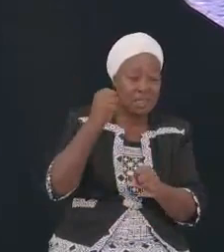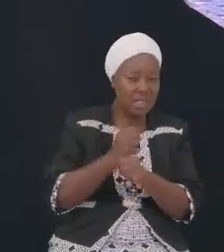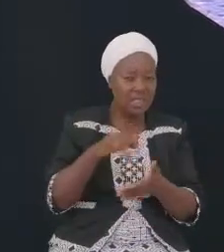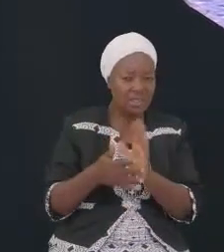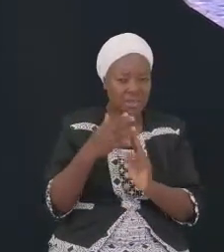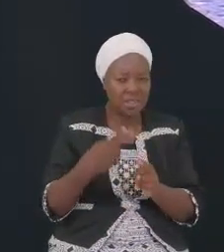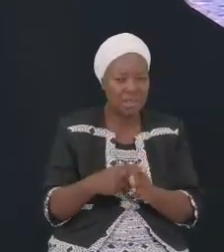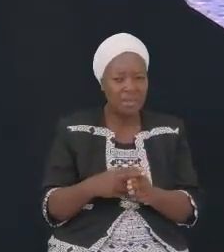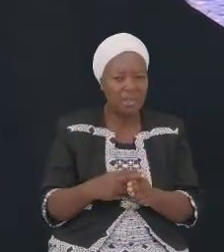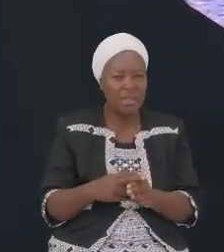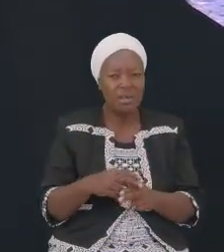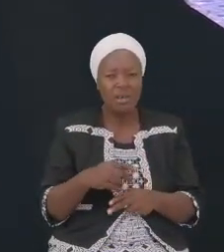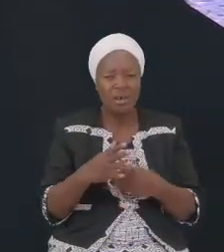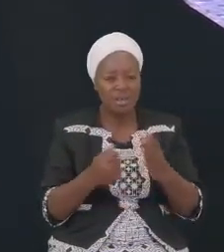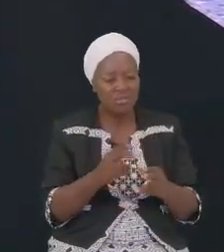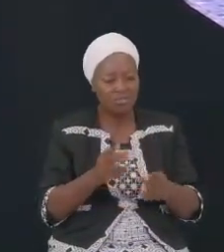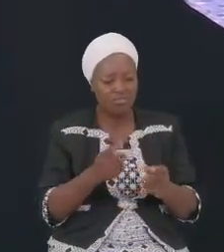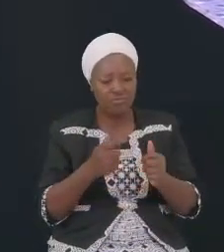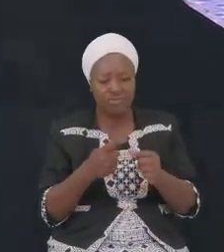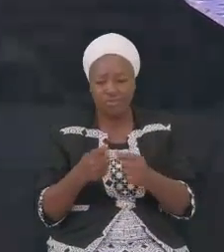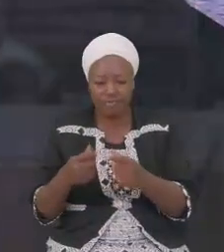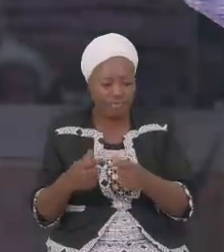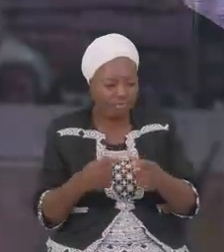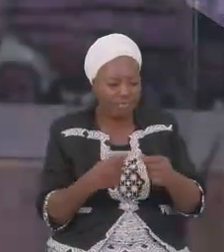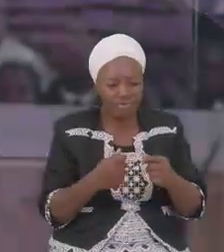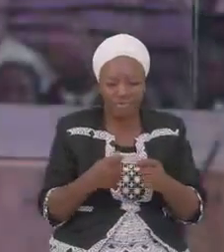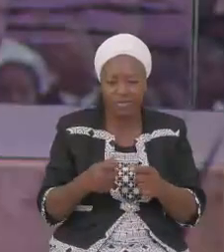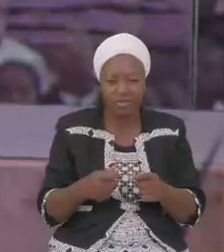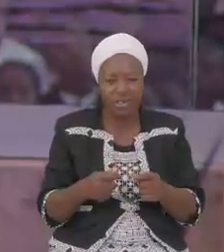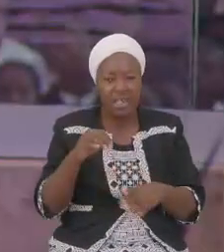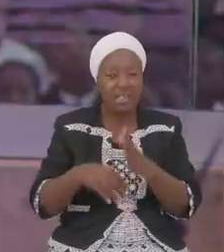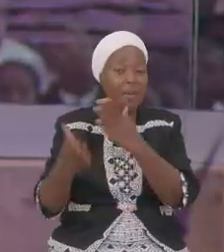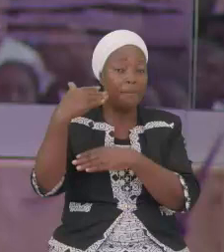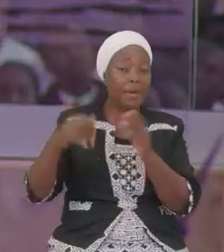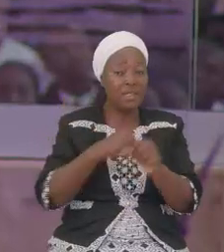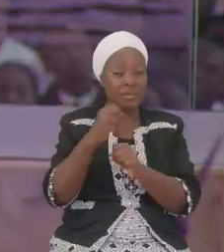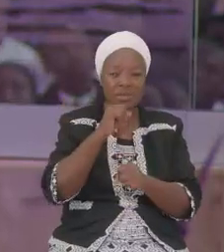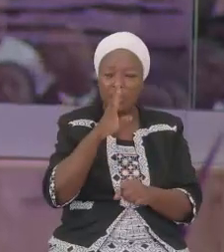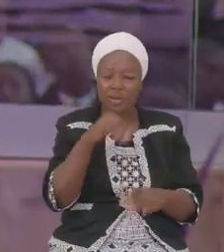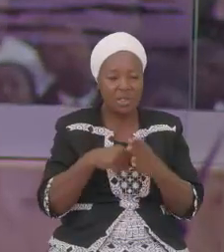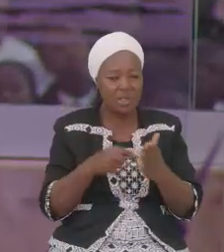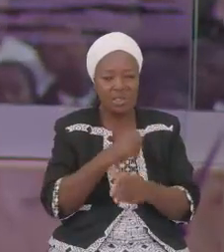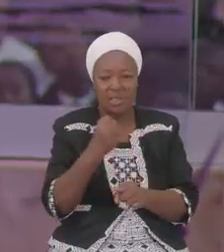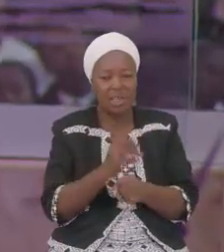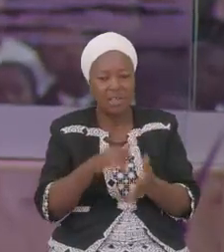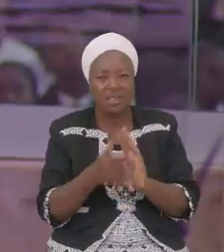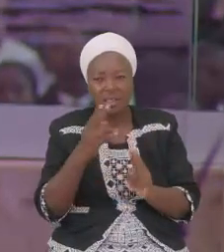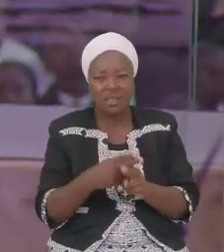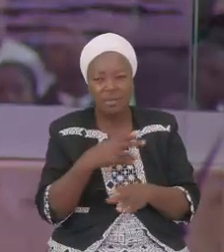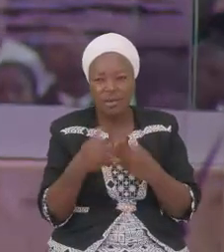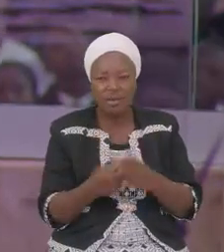the hurry of the previous year will not be in this year. All